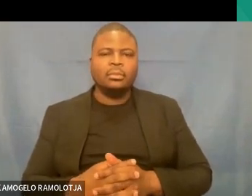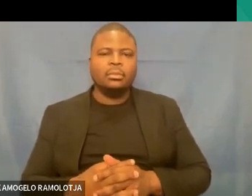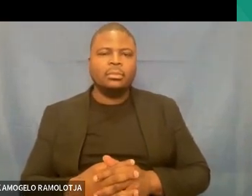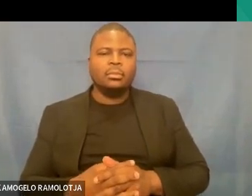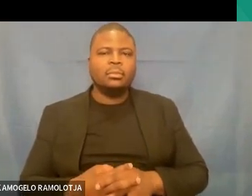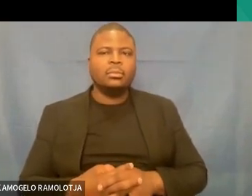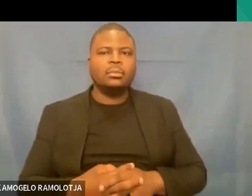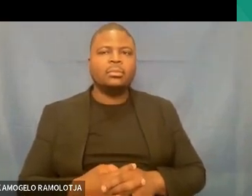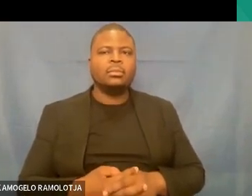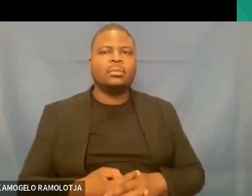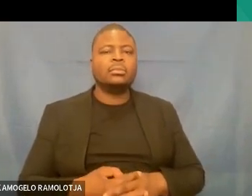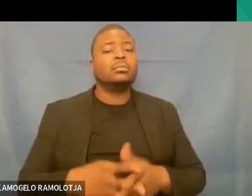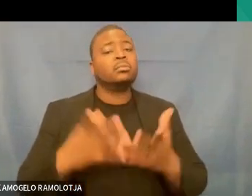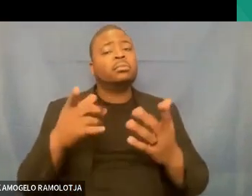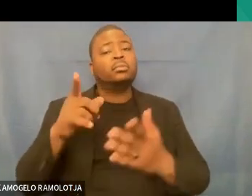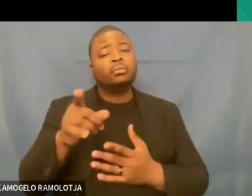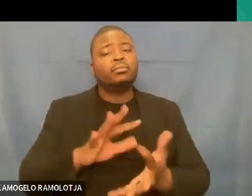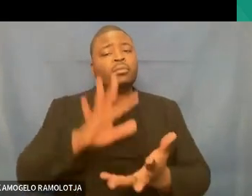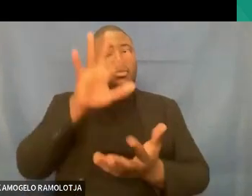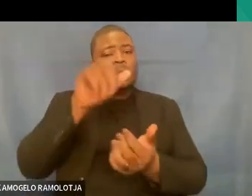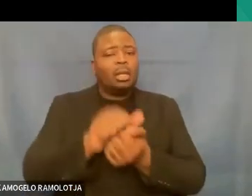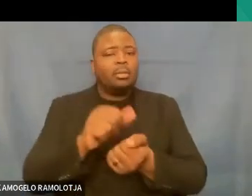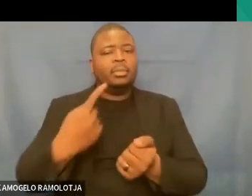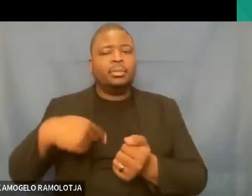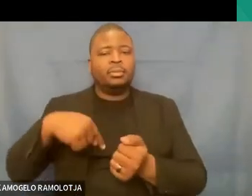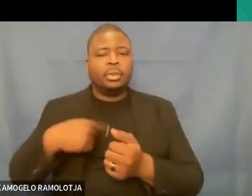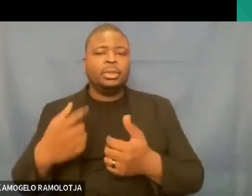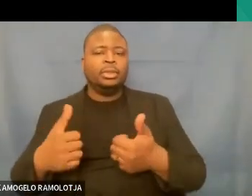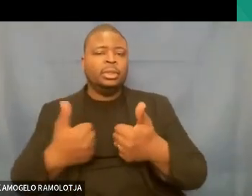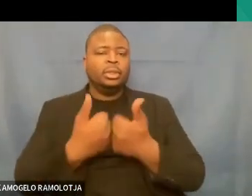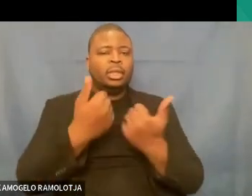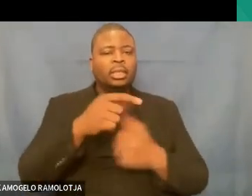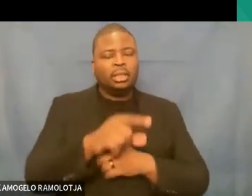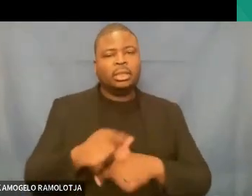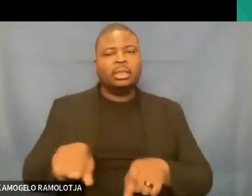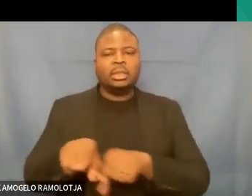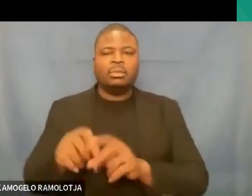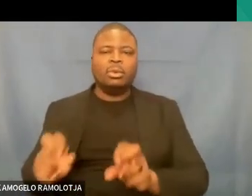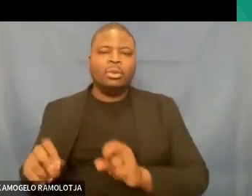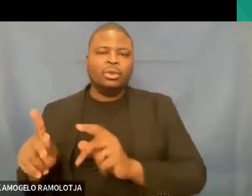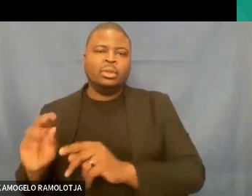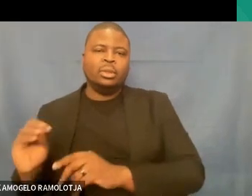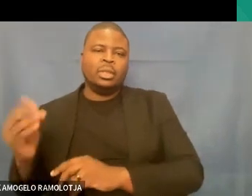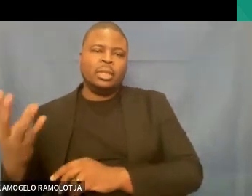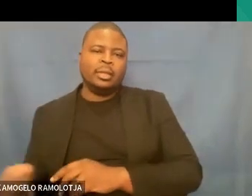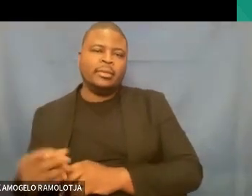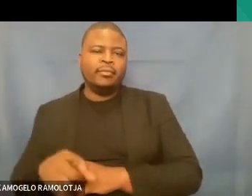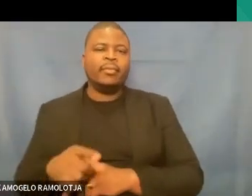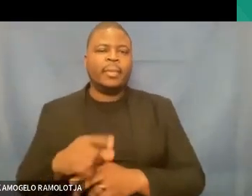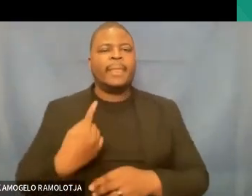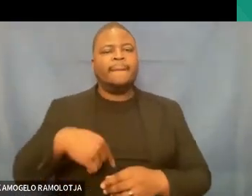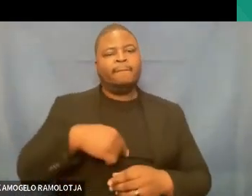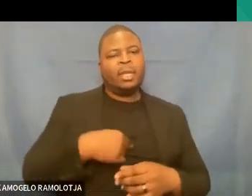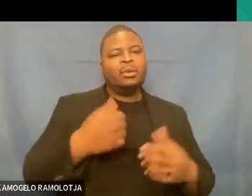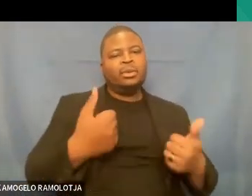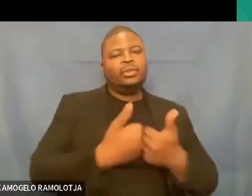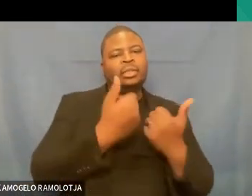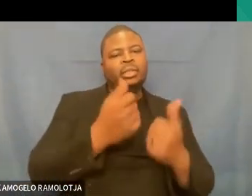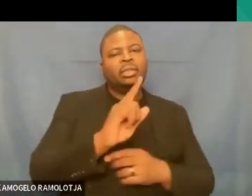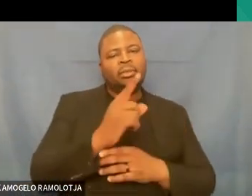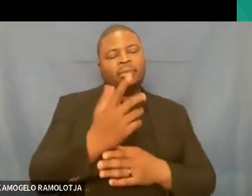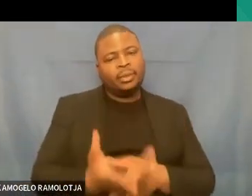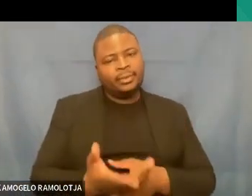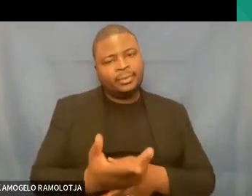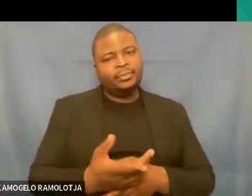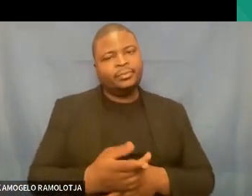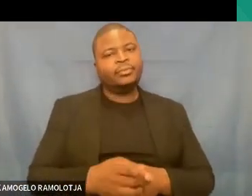So this is just a summary of our challenges and opportunities. For our challenges,